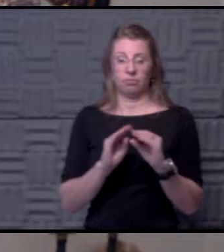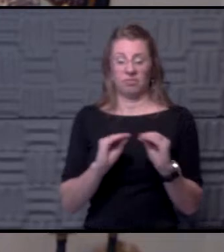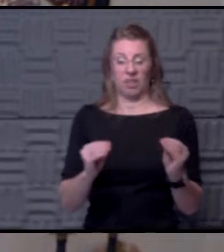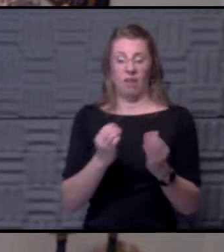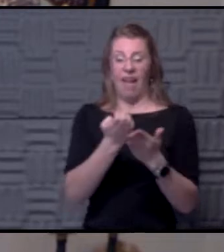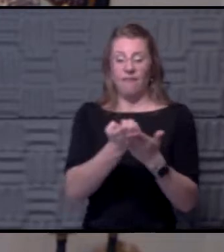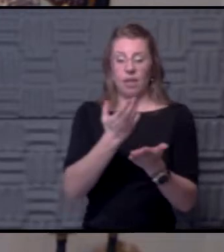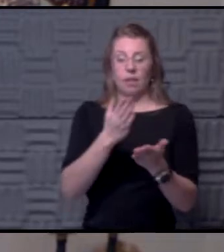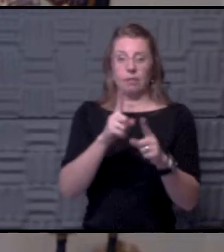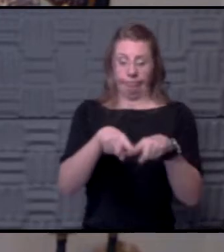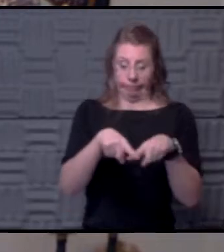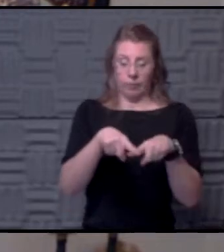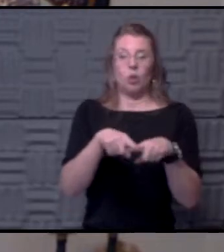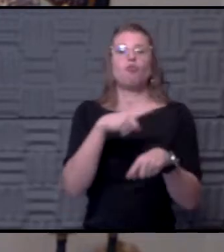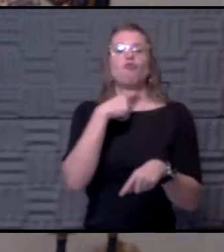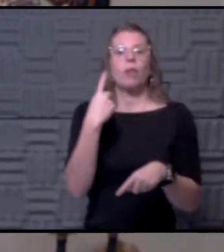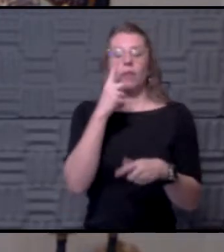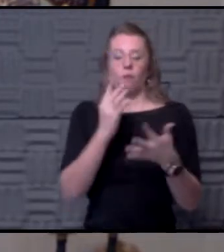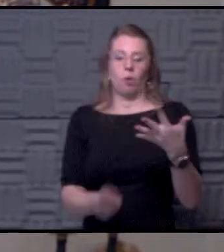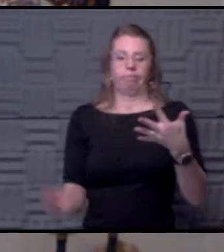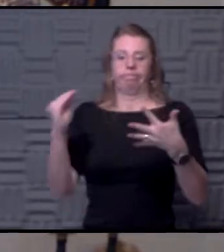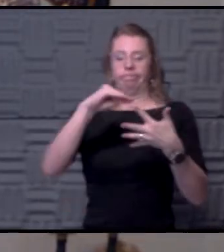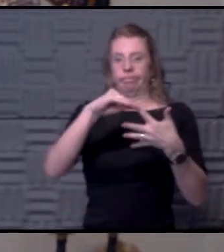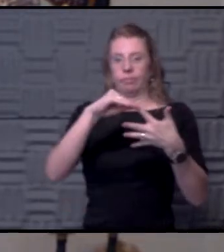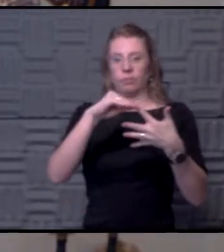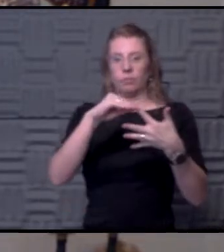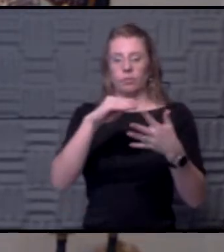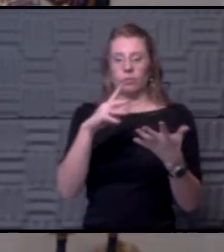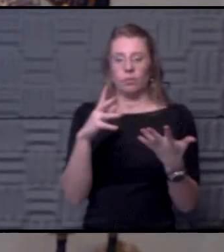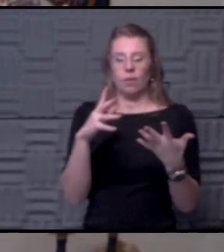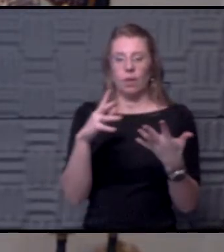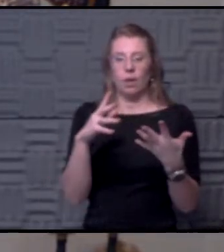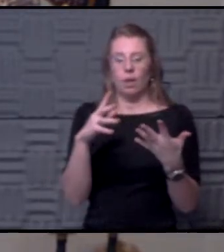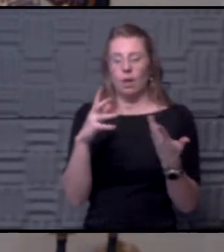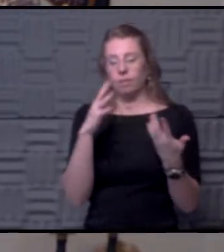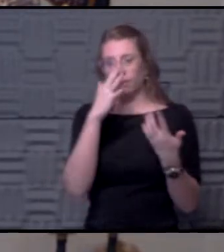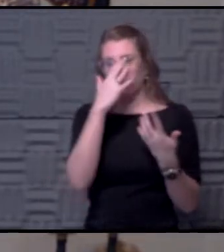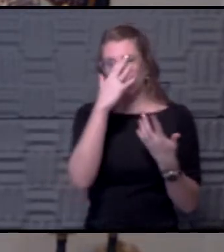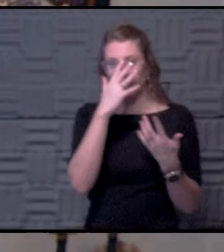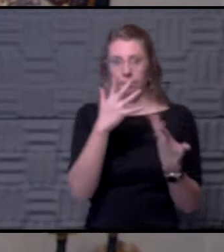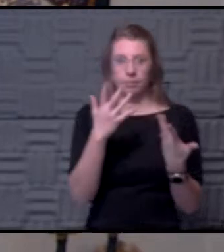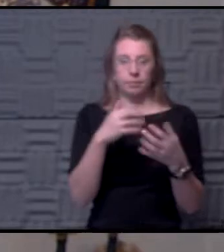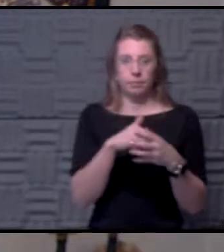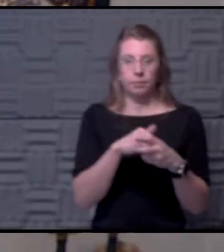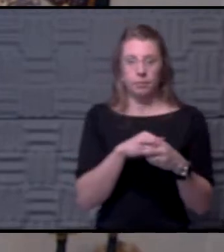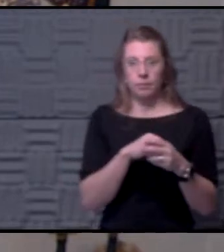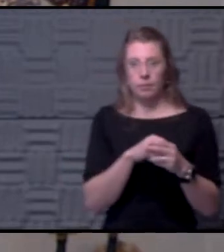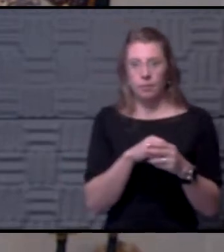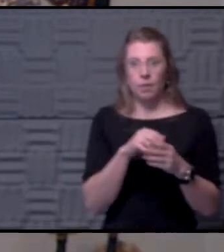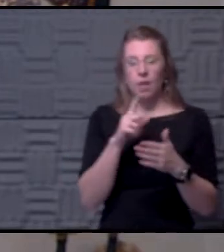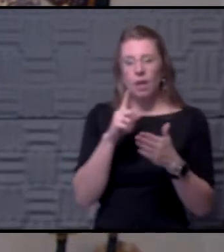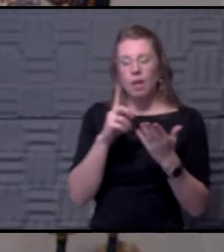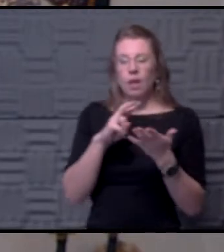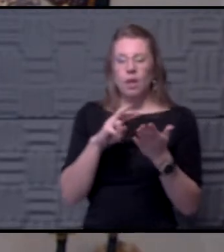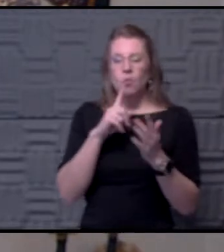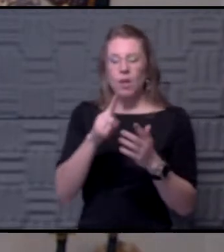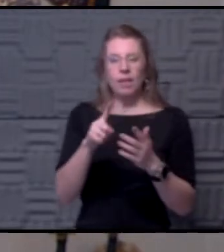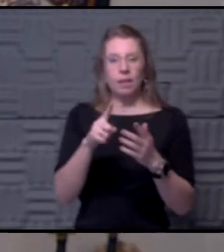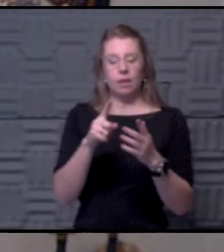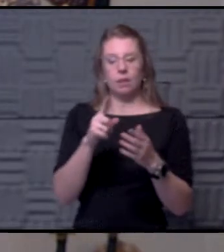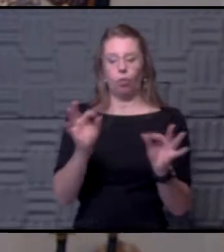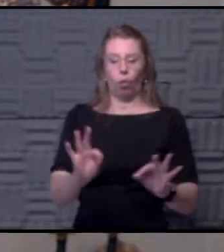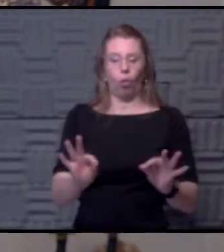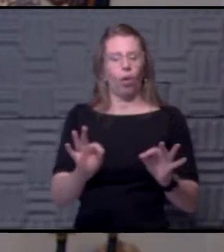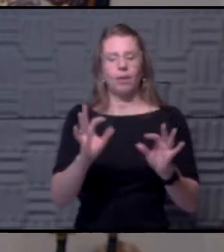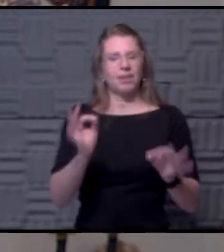risk that put them in an upper category. It's not arbitrary, these decisions. It's based on what we know about these 5 criteria. They're all on our